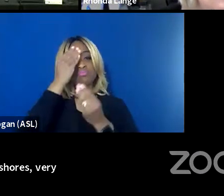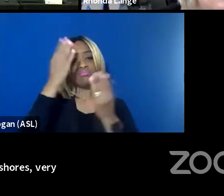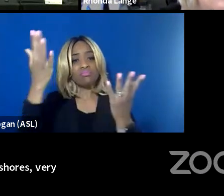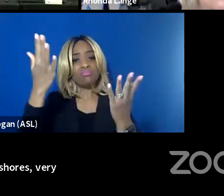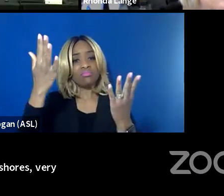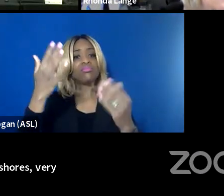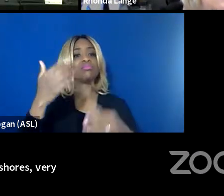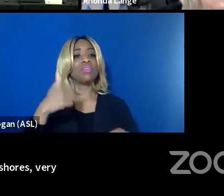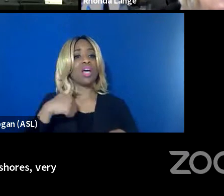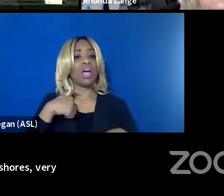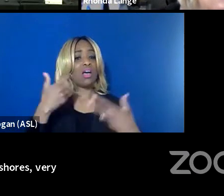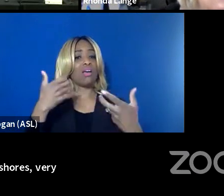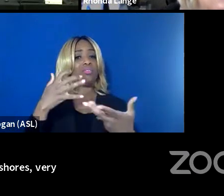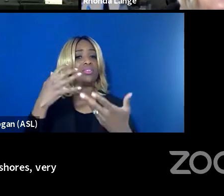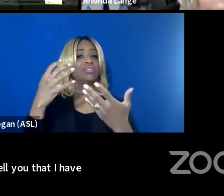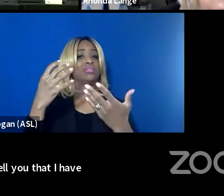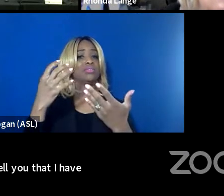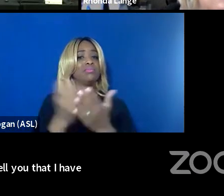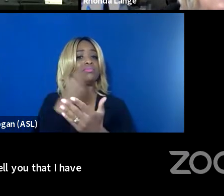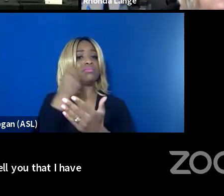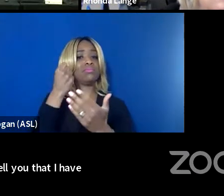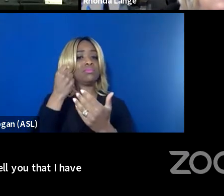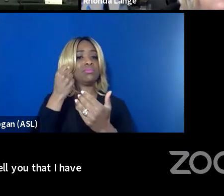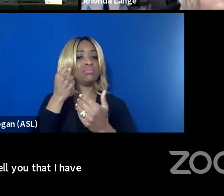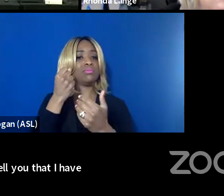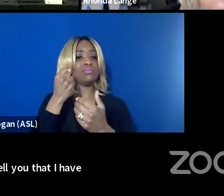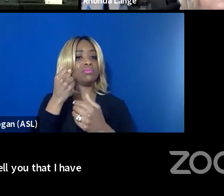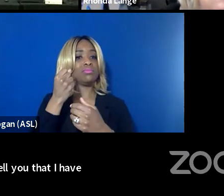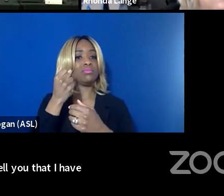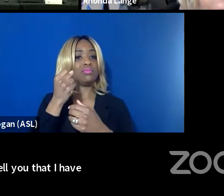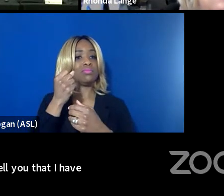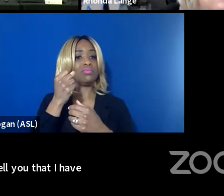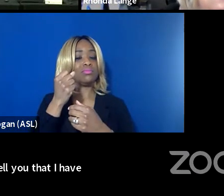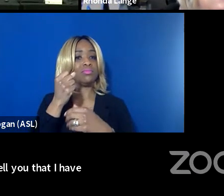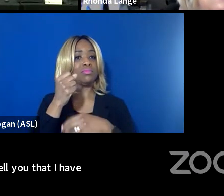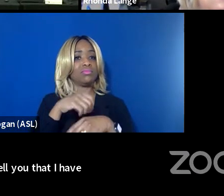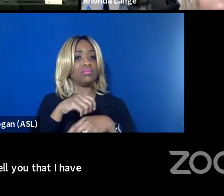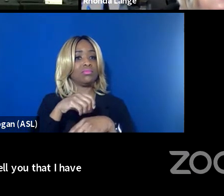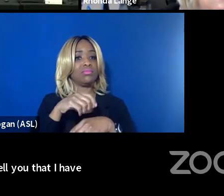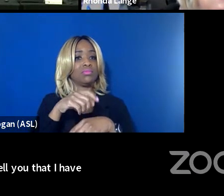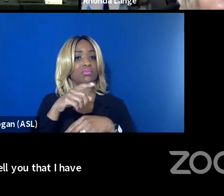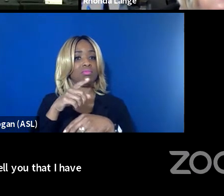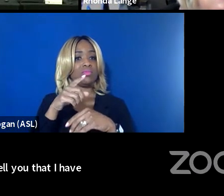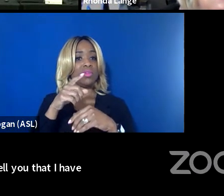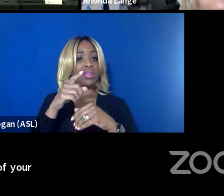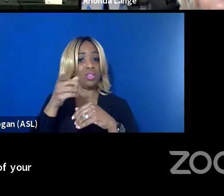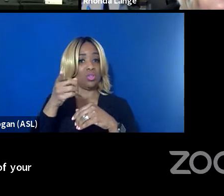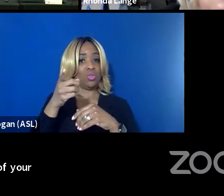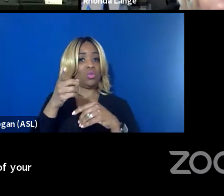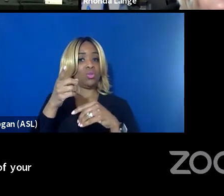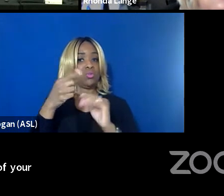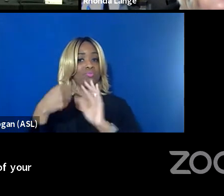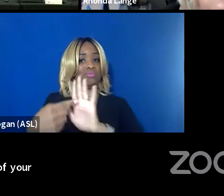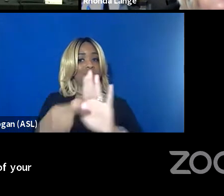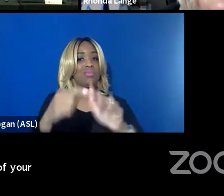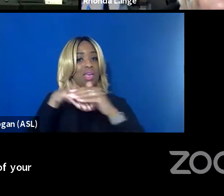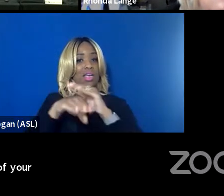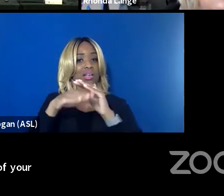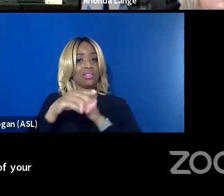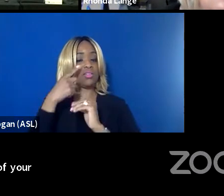taken advantage of your forwarding the access to your meetings. I very